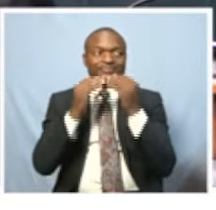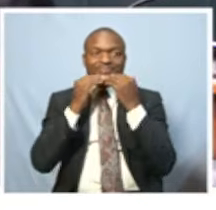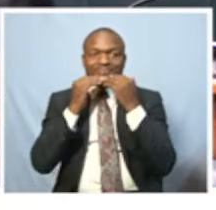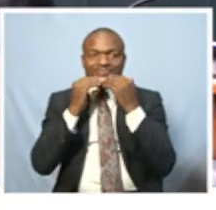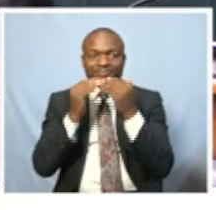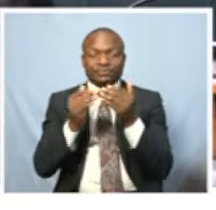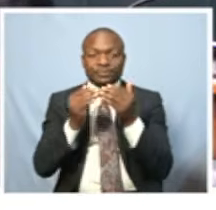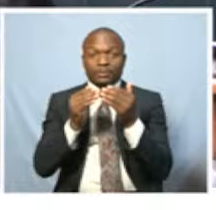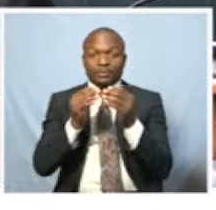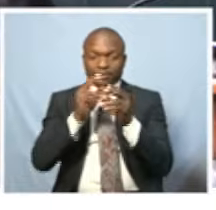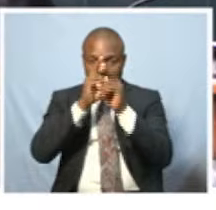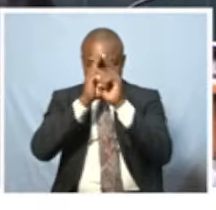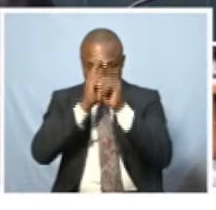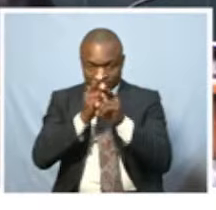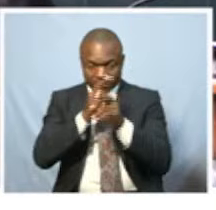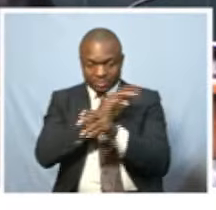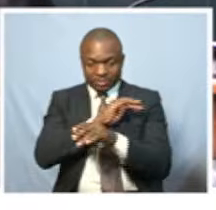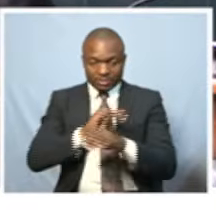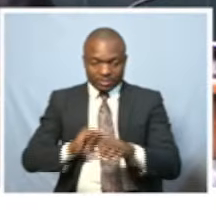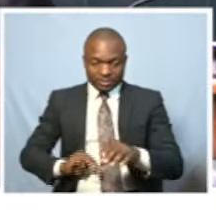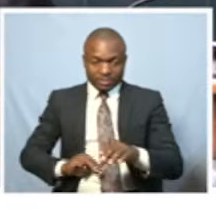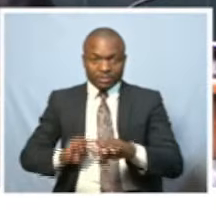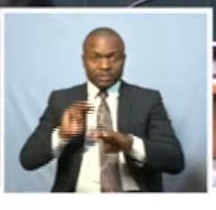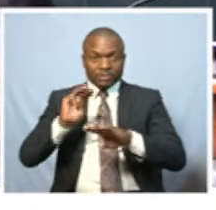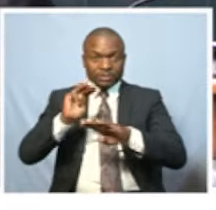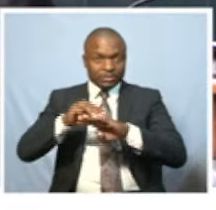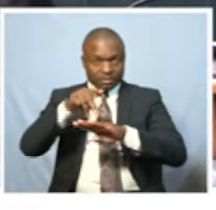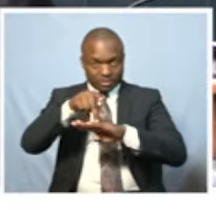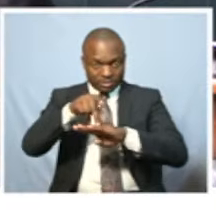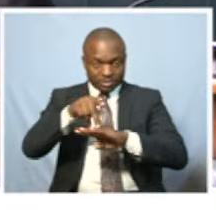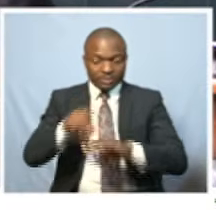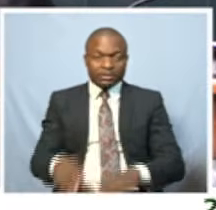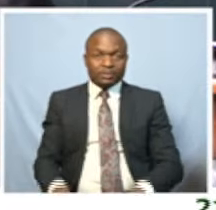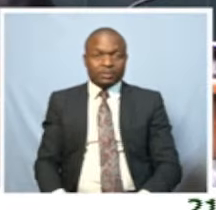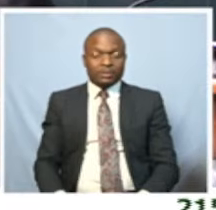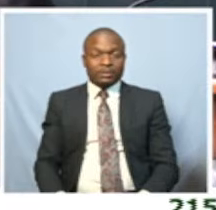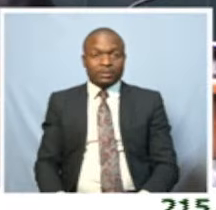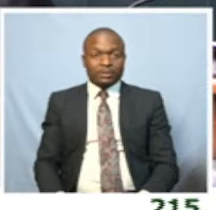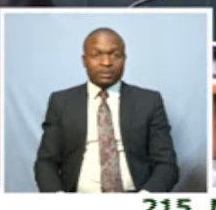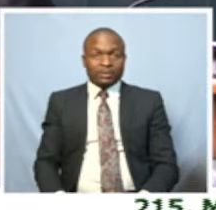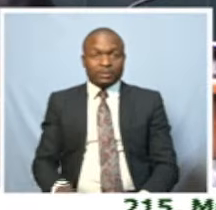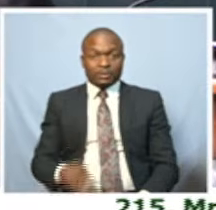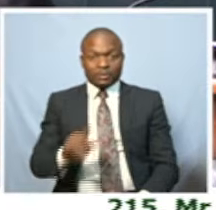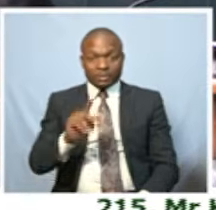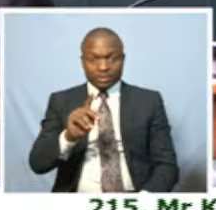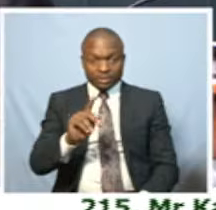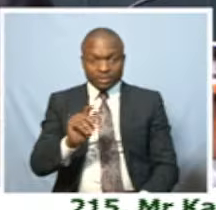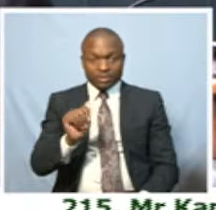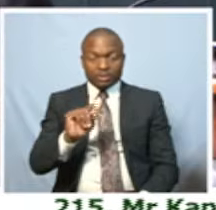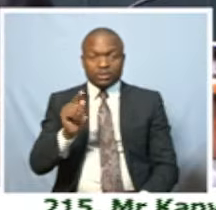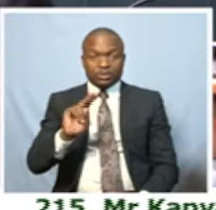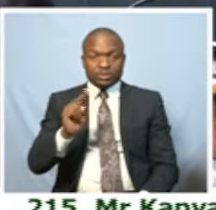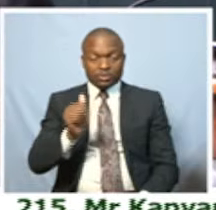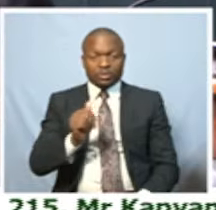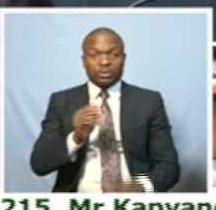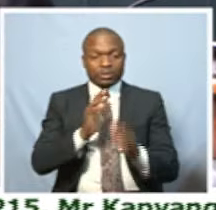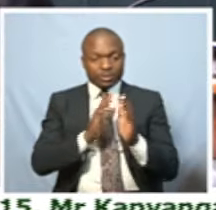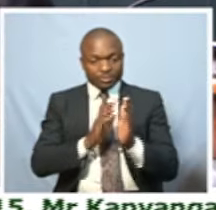Thank you, the Honorable Member of Parliament for Pika. We said Katubunga is planned